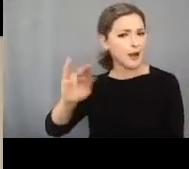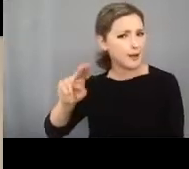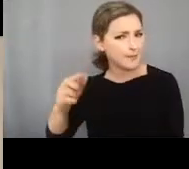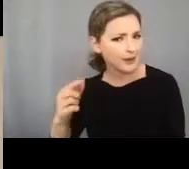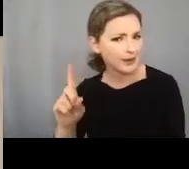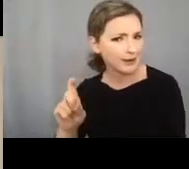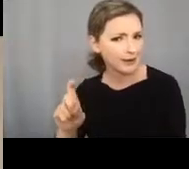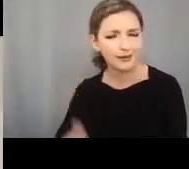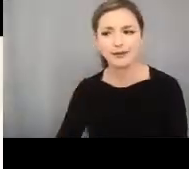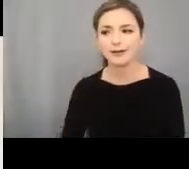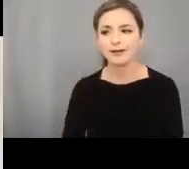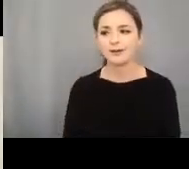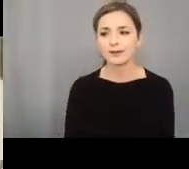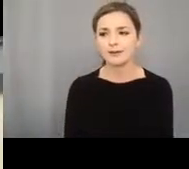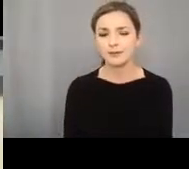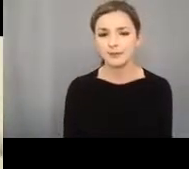Opening these windows